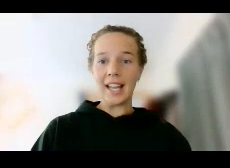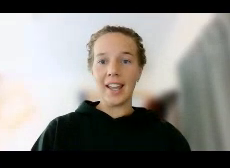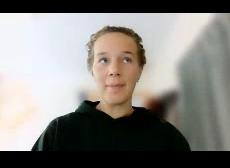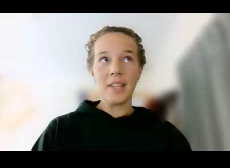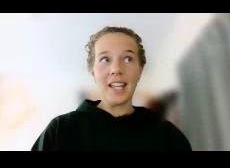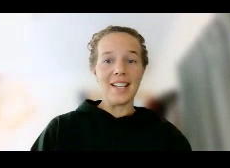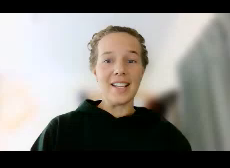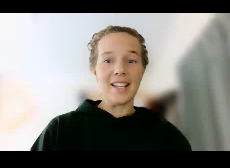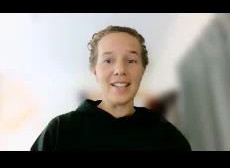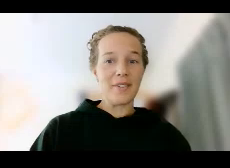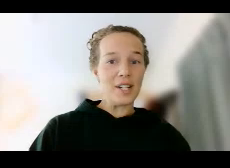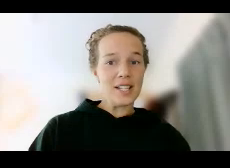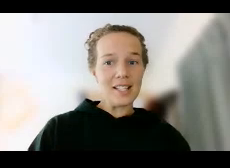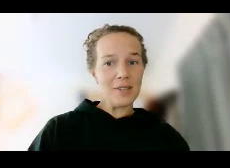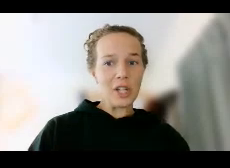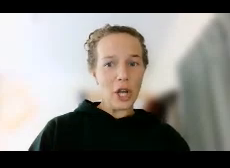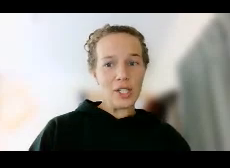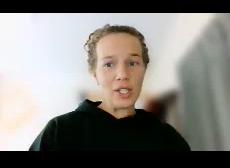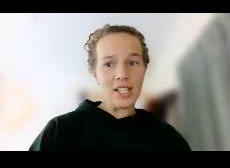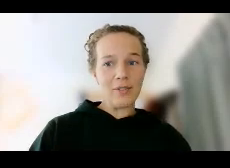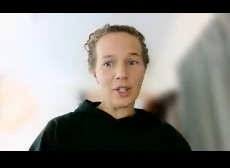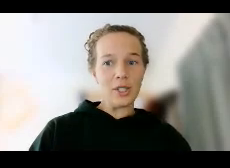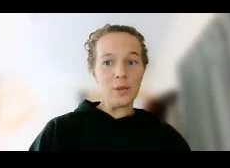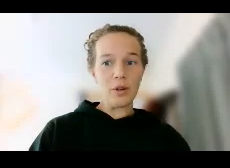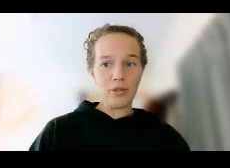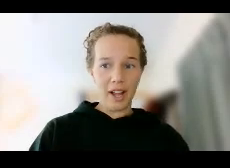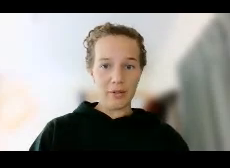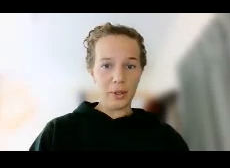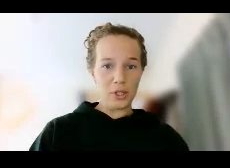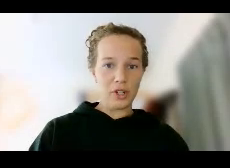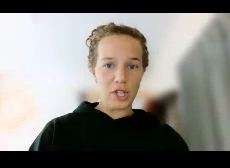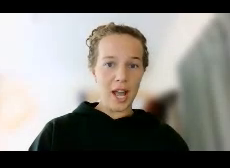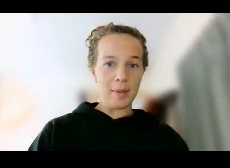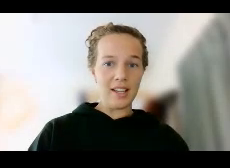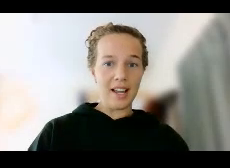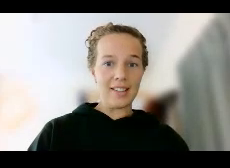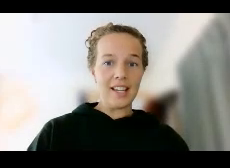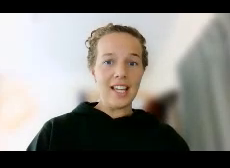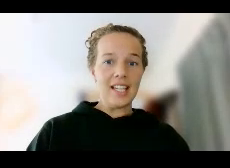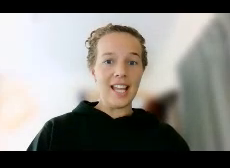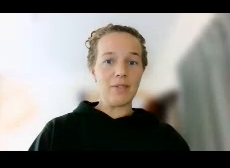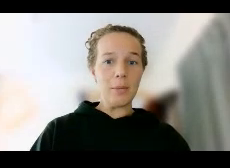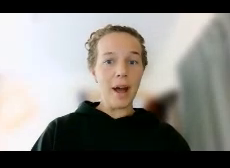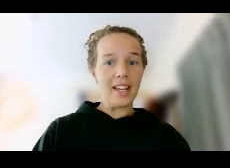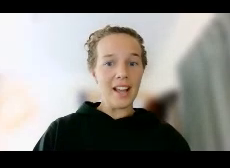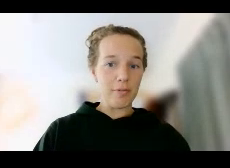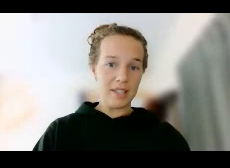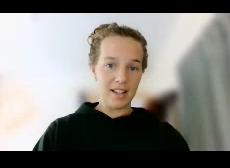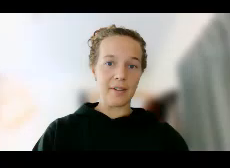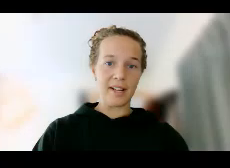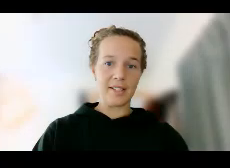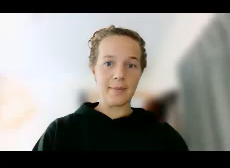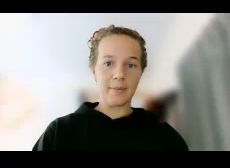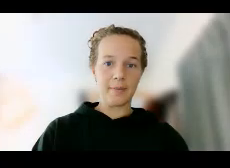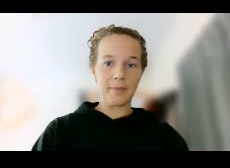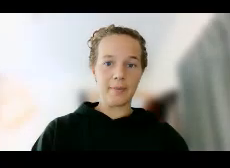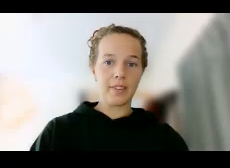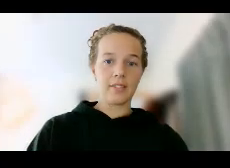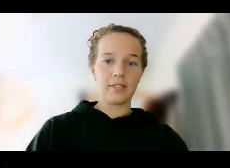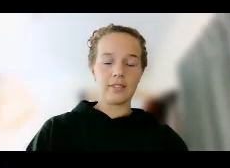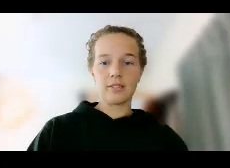or eDNA, is a very sensitive technology that we can use to find forage fish habitat that we might have missed